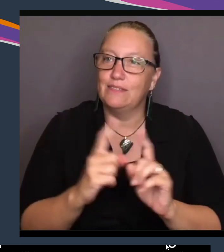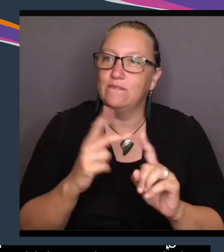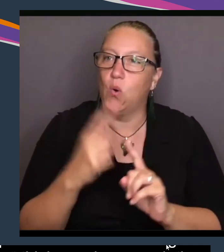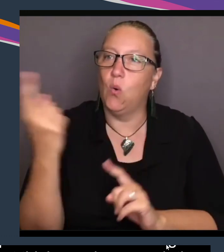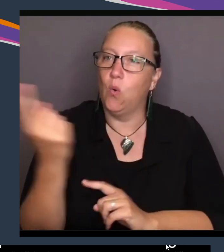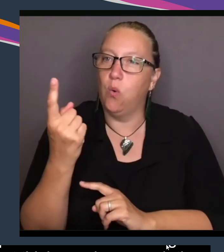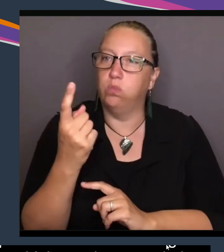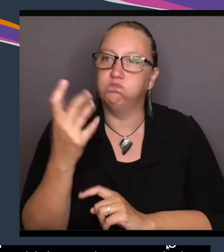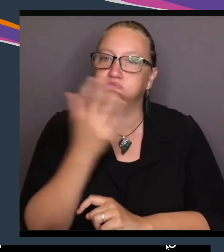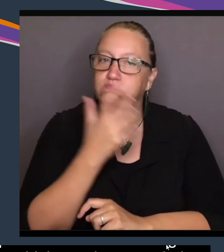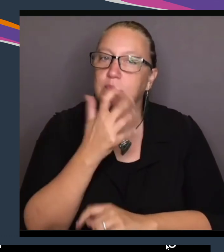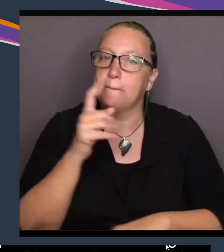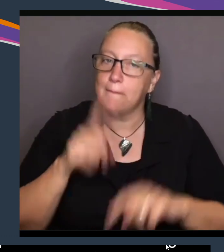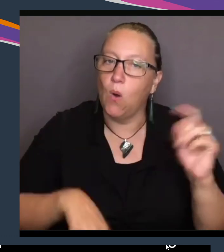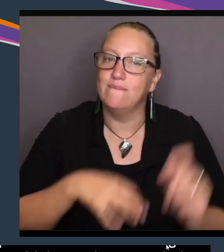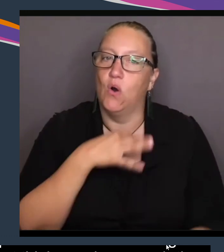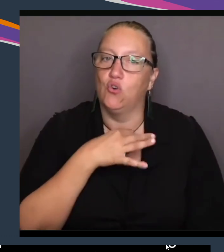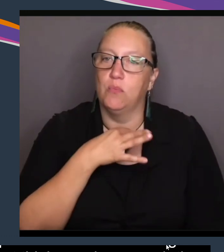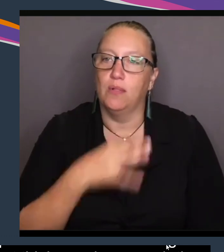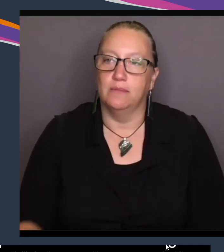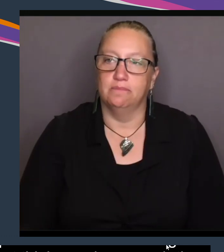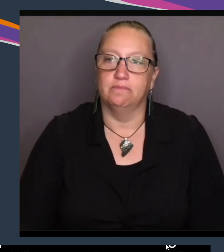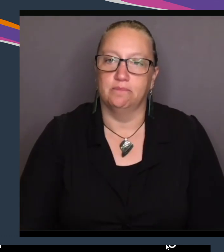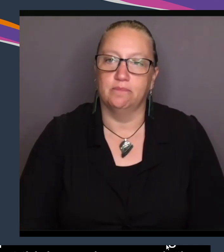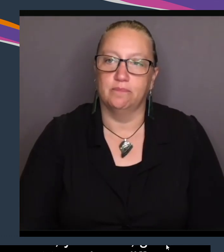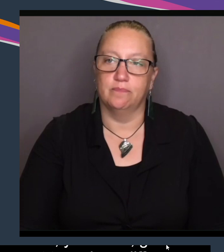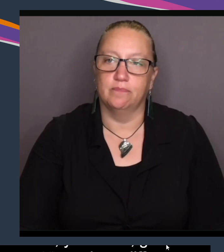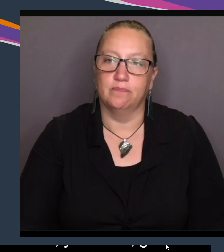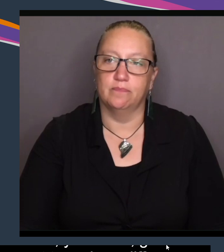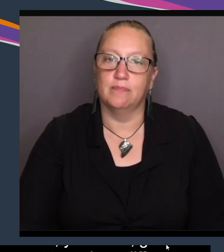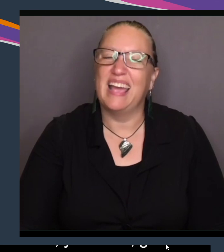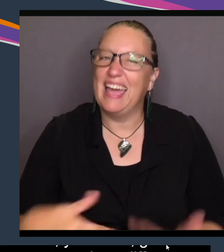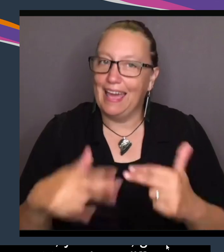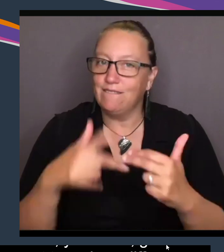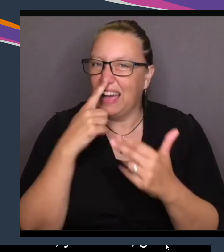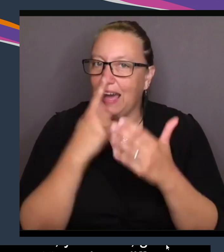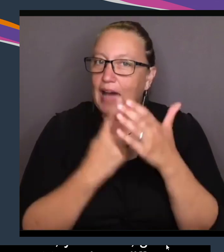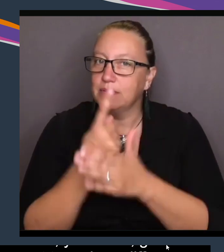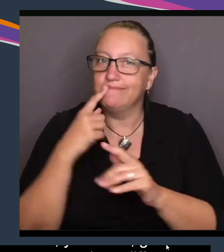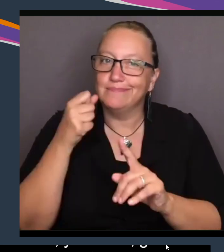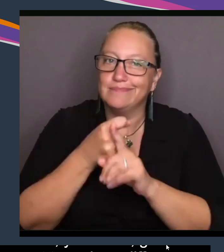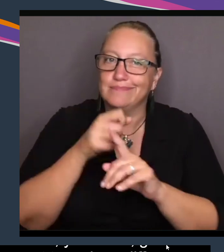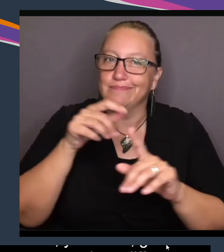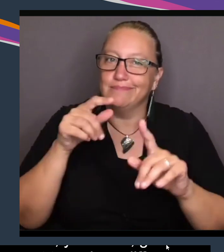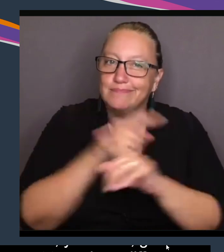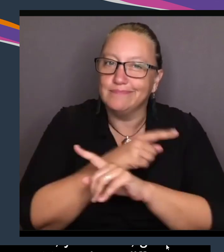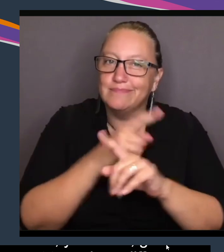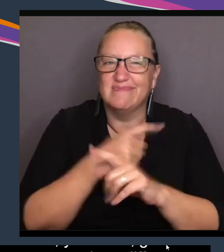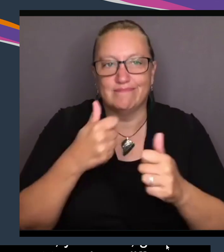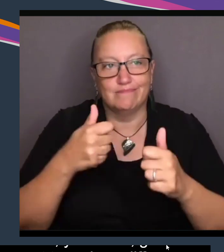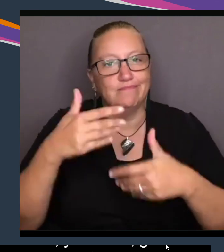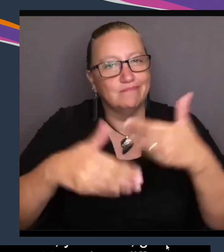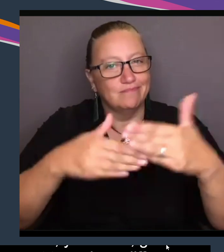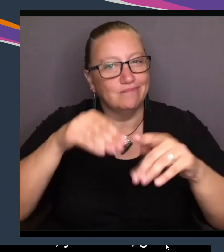this country. And if we can do that, it will flow on to everyone. So proud to be